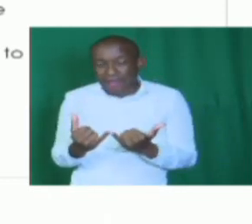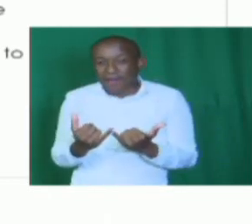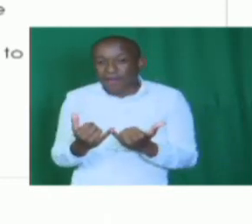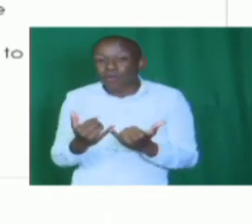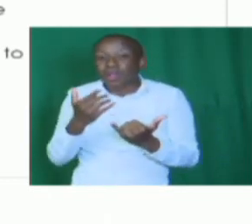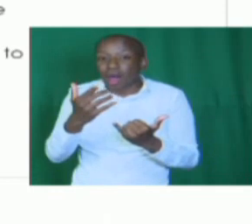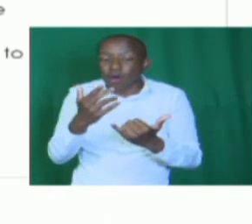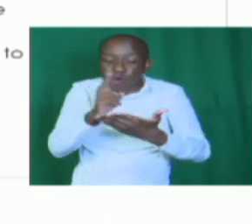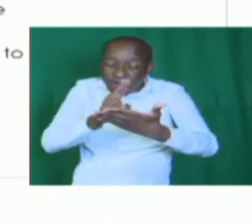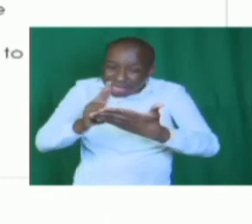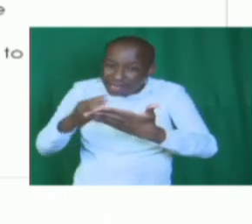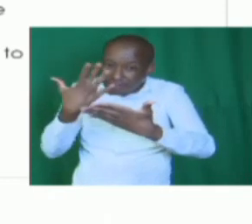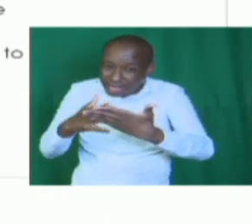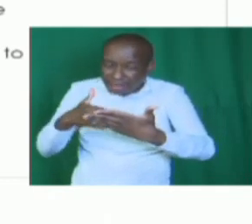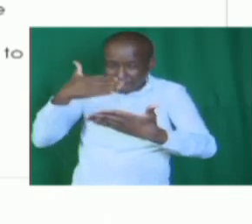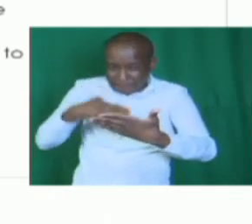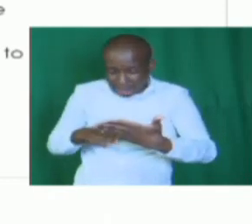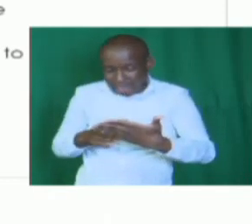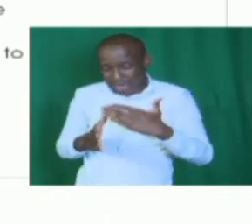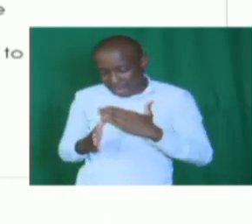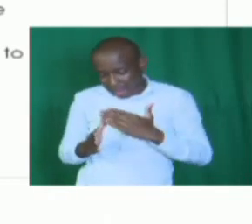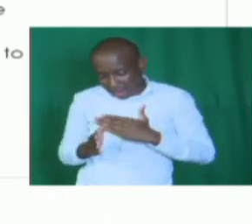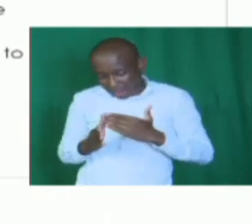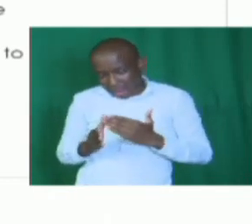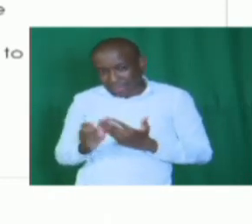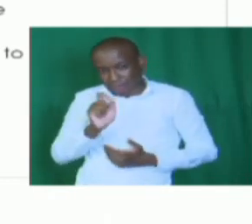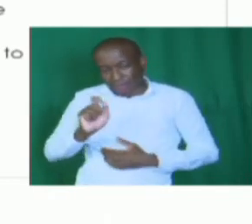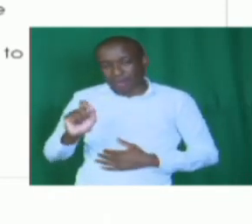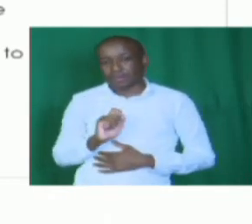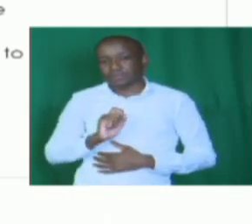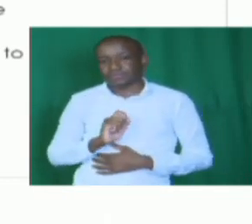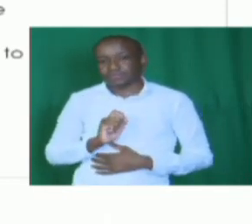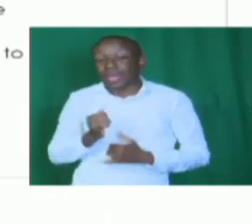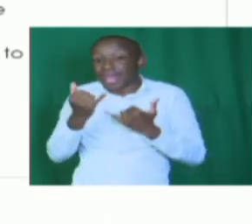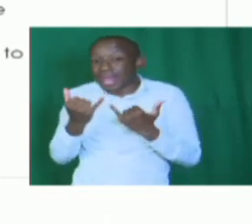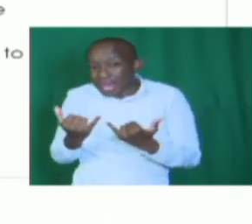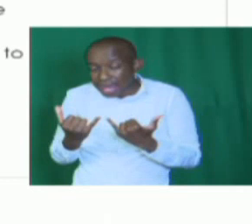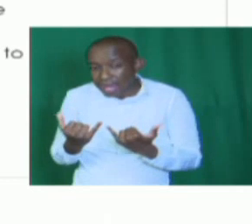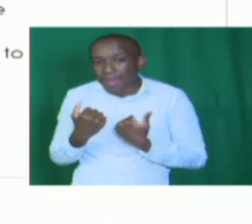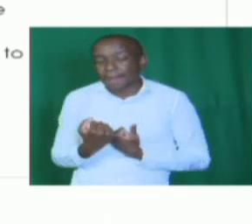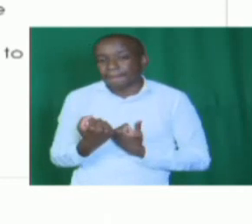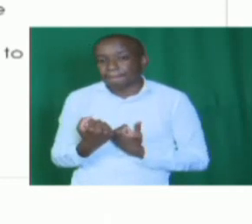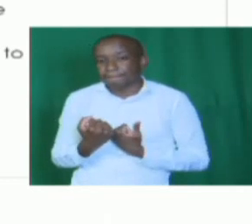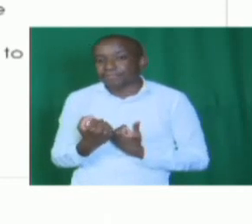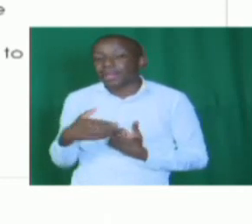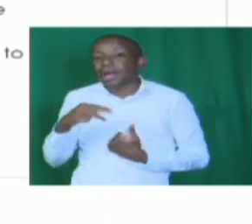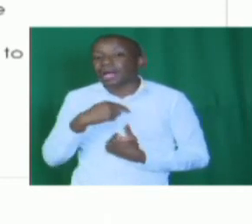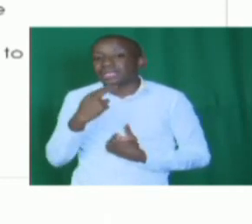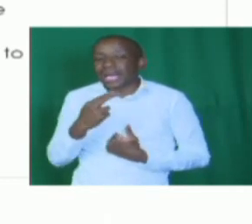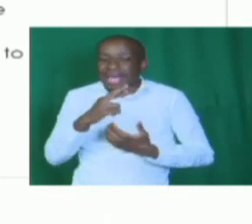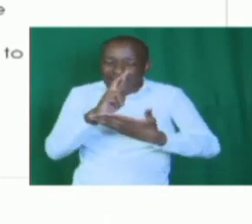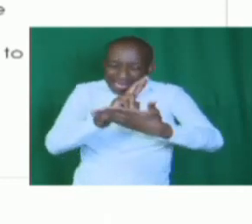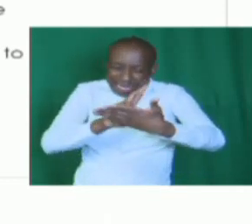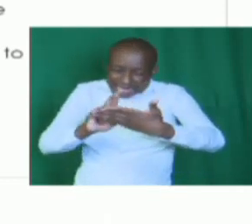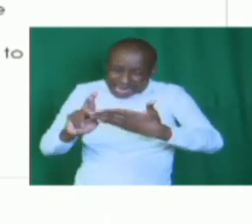read, you will be expected to respond to questions. So now, we are saying, read